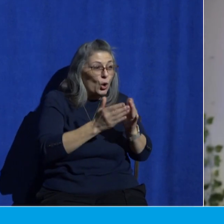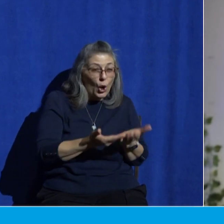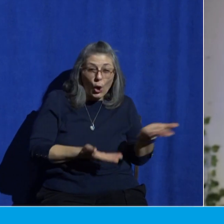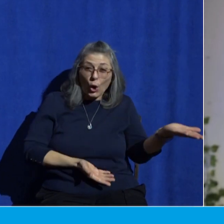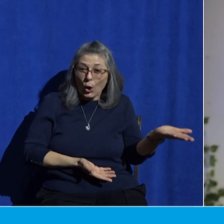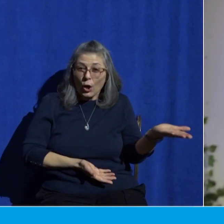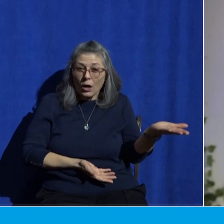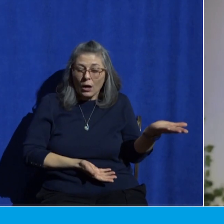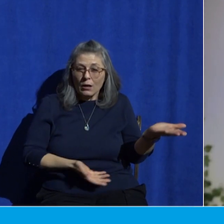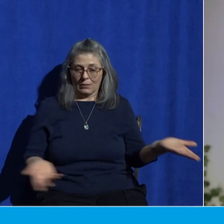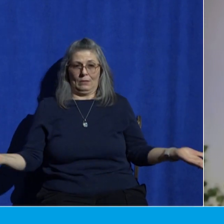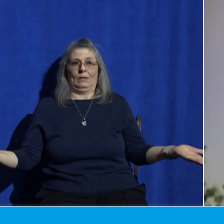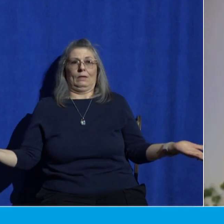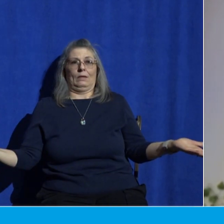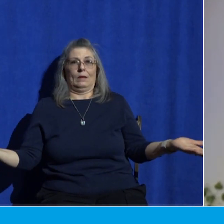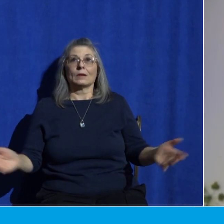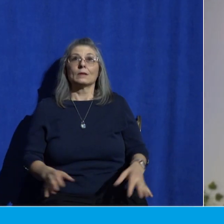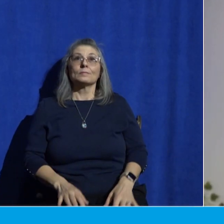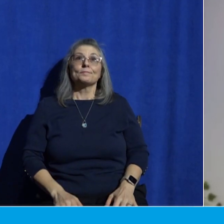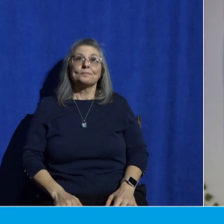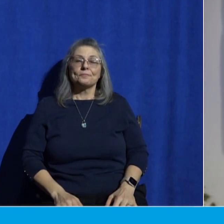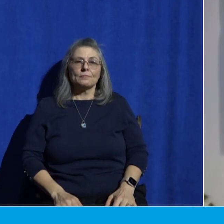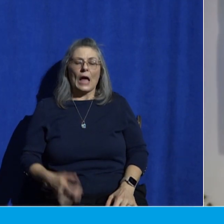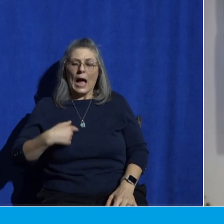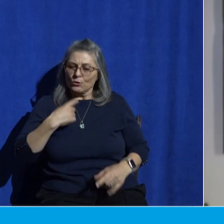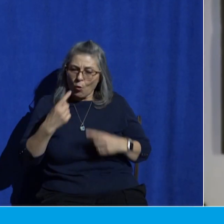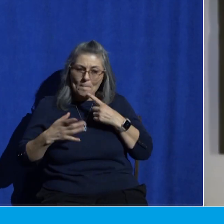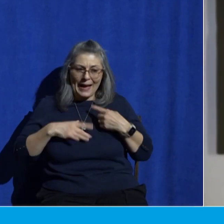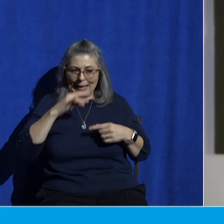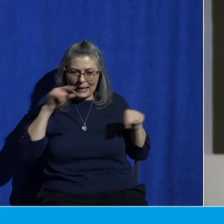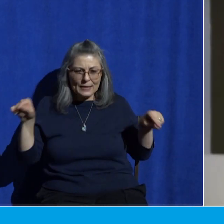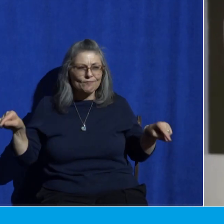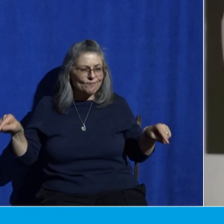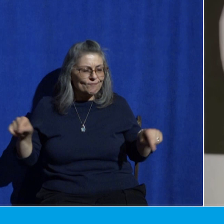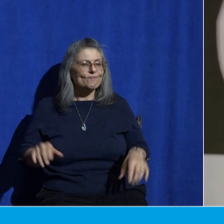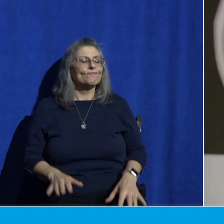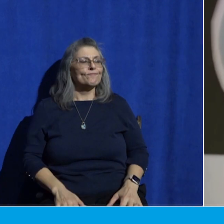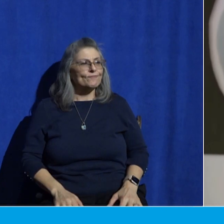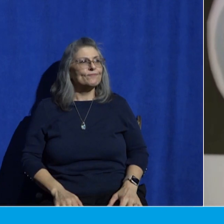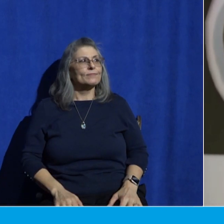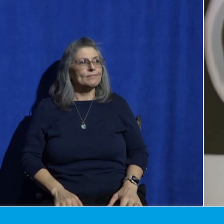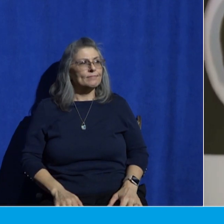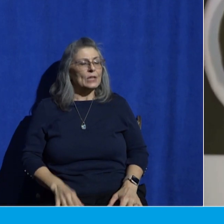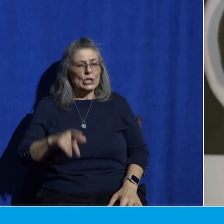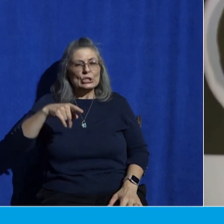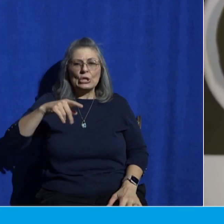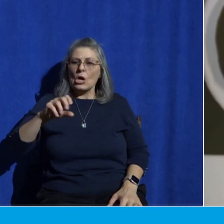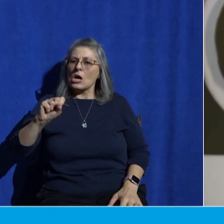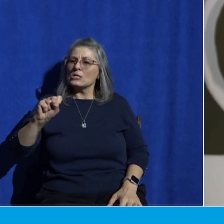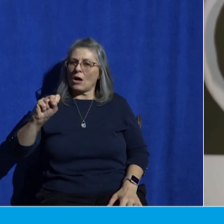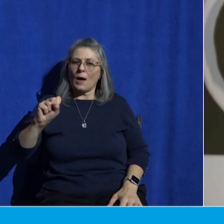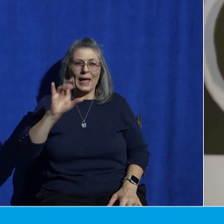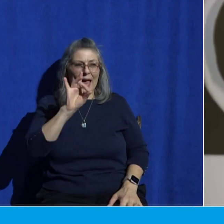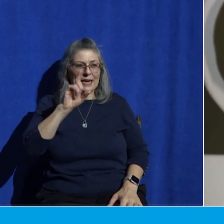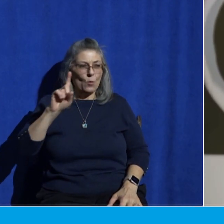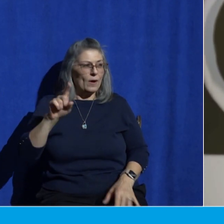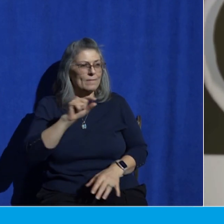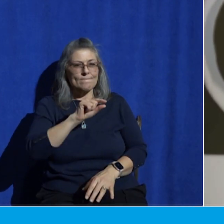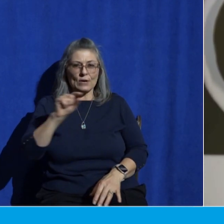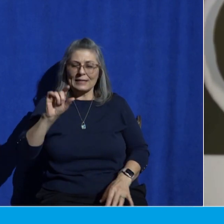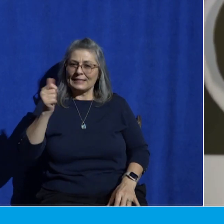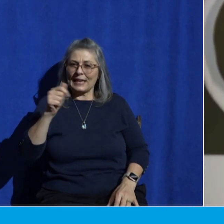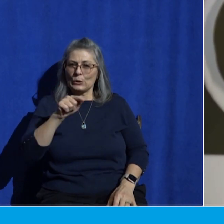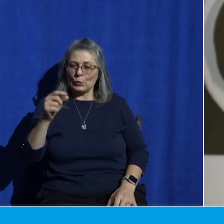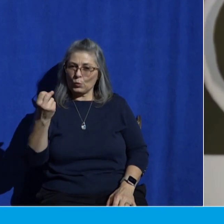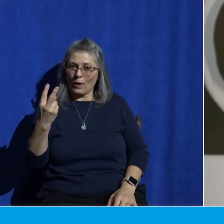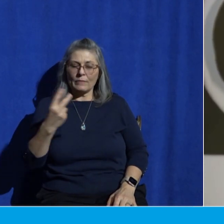was off. And I was telling them, and then I read to them Psalm 81. Verses 10 to 12, look